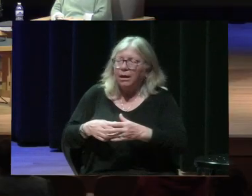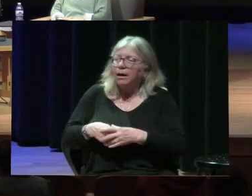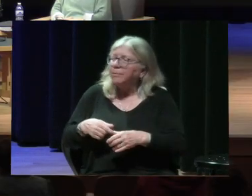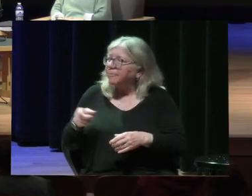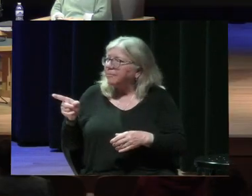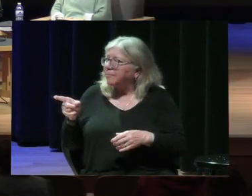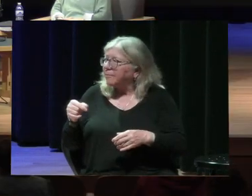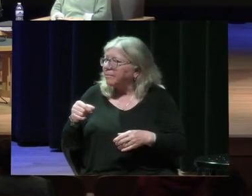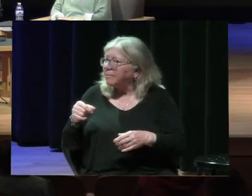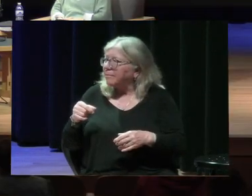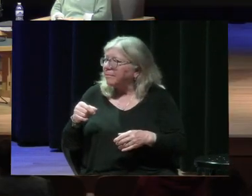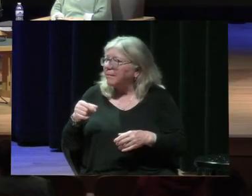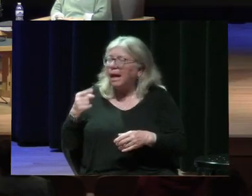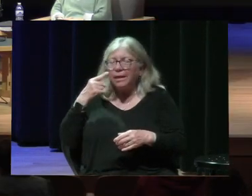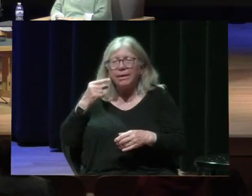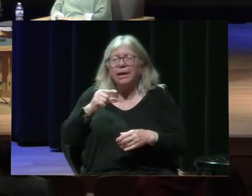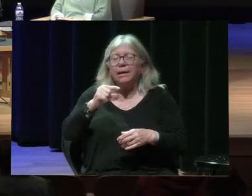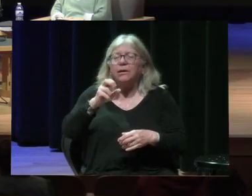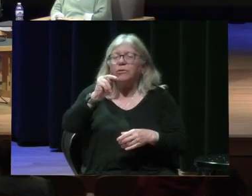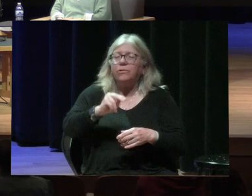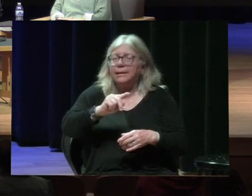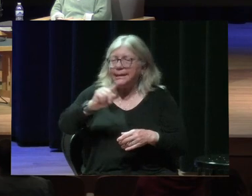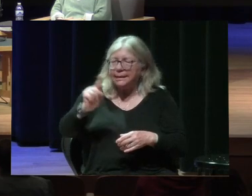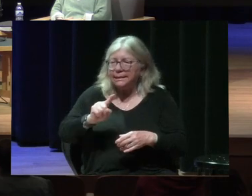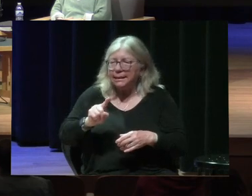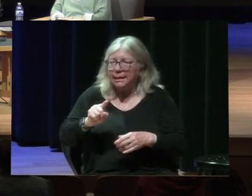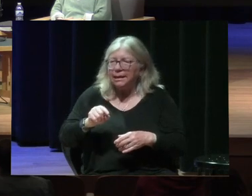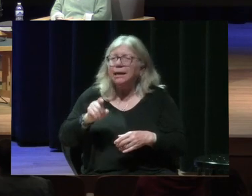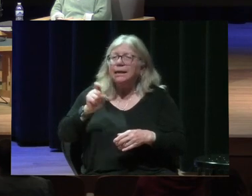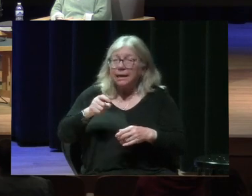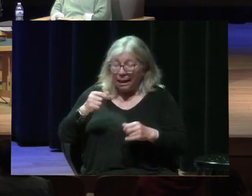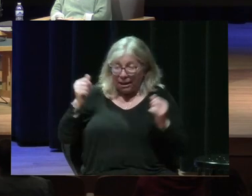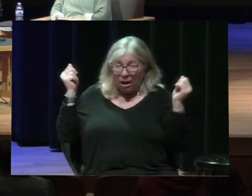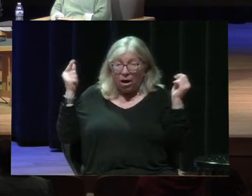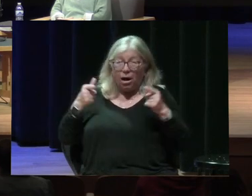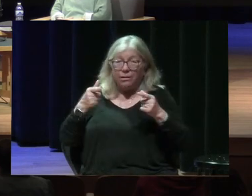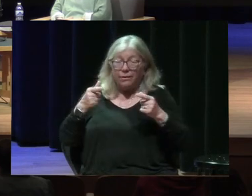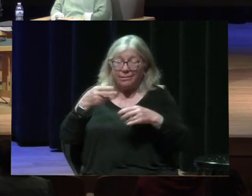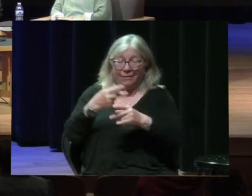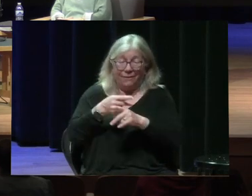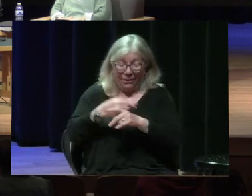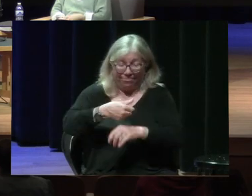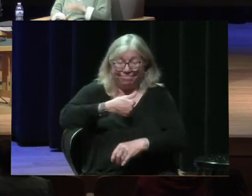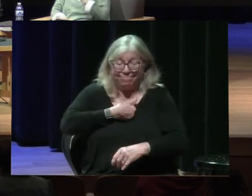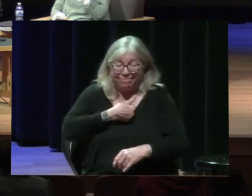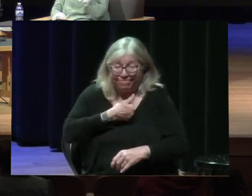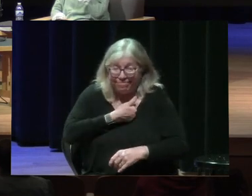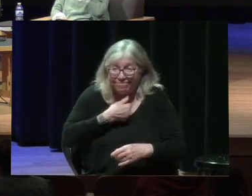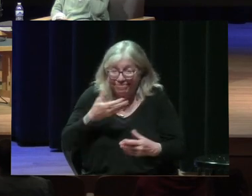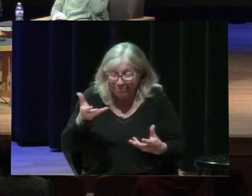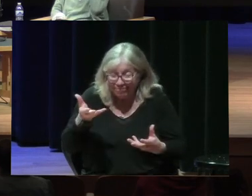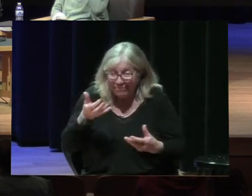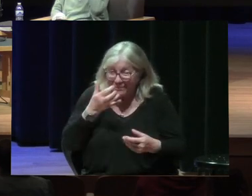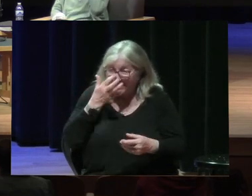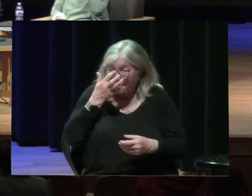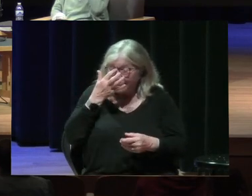think Gen Z really needs the rest of us to get ourselves together.